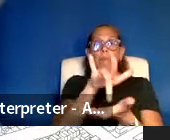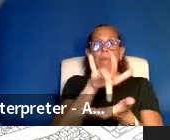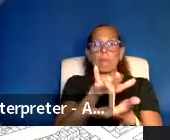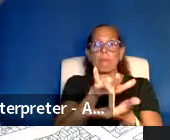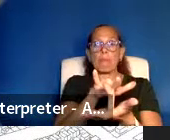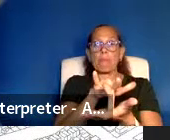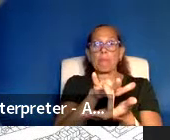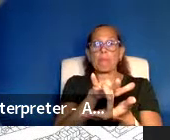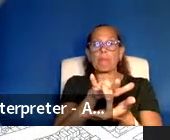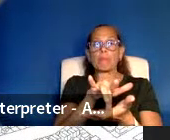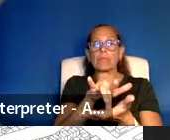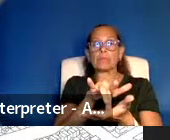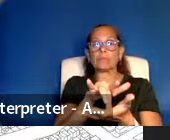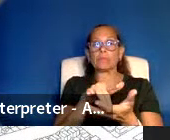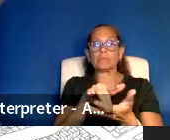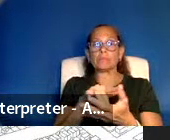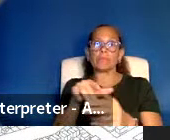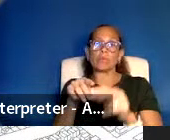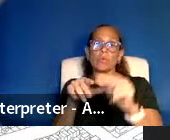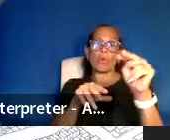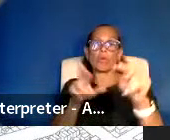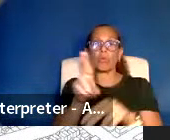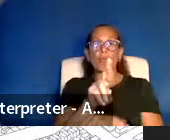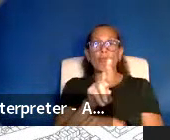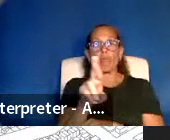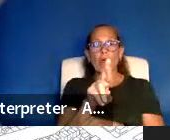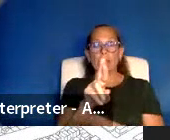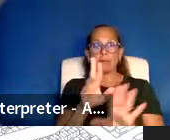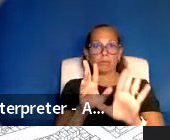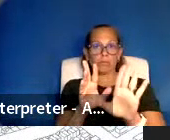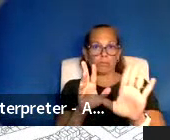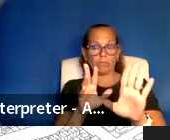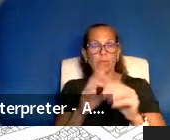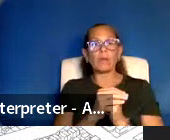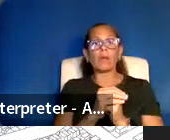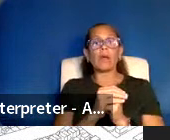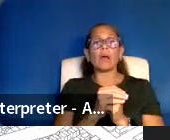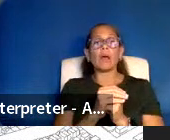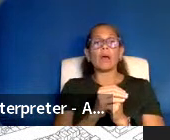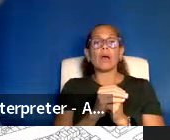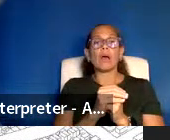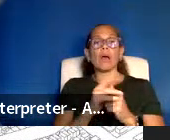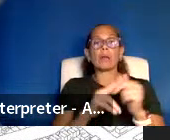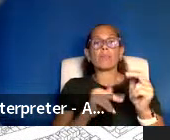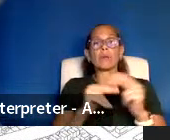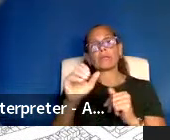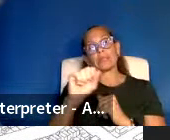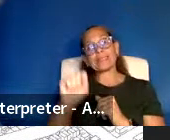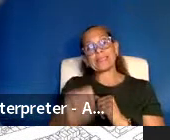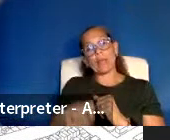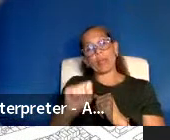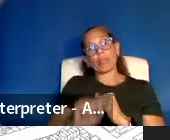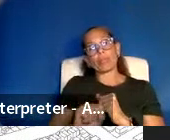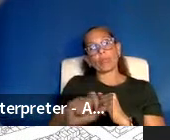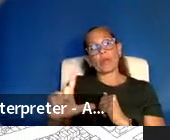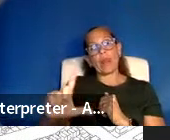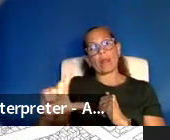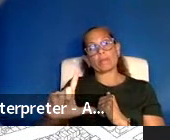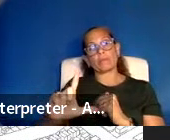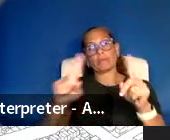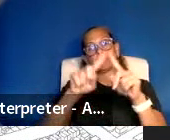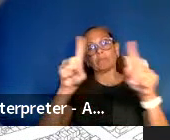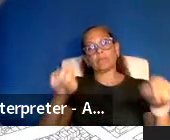between Pelham Parkway in the north, that's on the right-hand side of your screen, and Williamsbridge Road to the south, or on the left-hand side of your